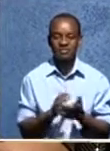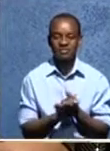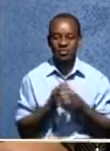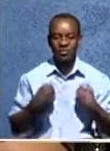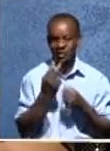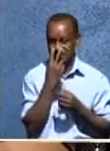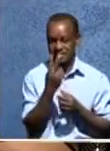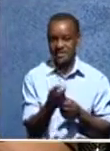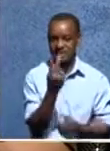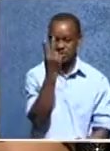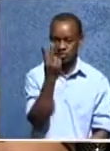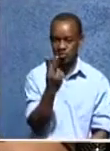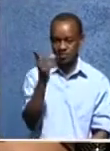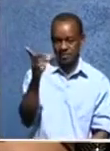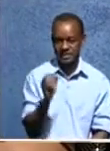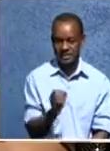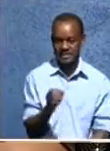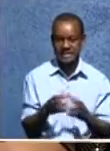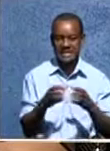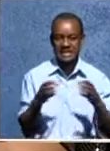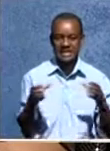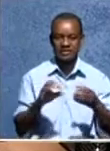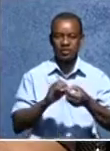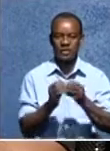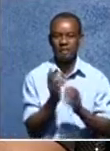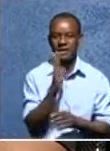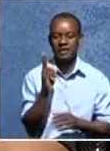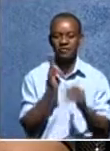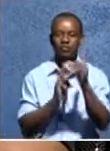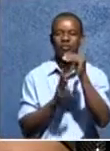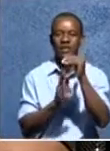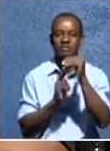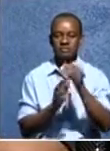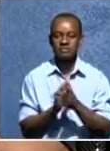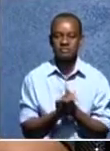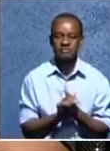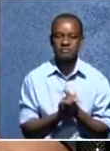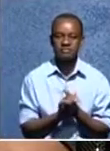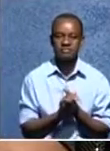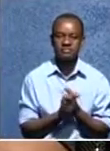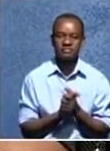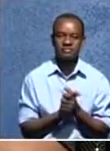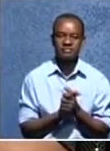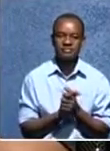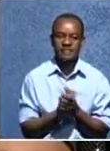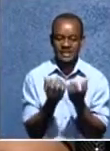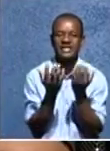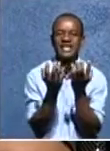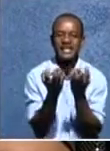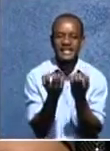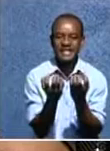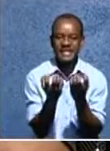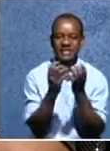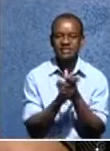year, 2012 on 2011. So that is definitely a marked increase for demand for travel to the north.